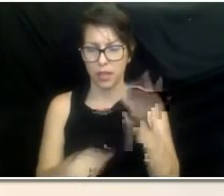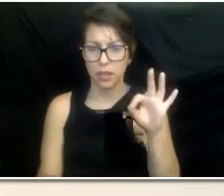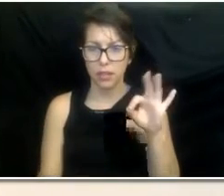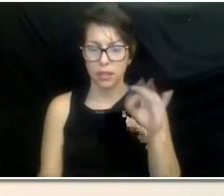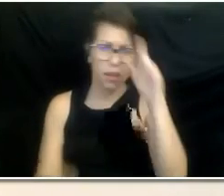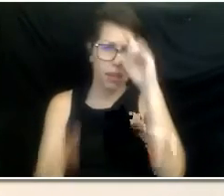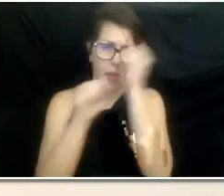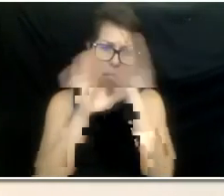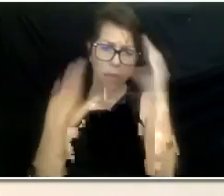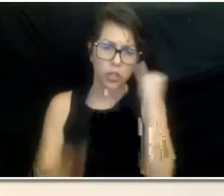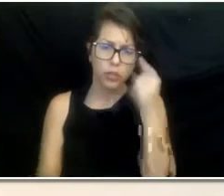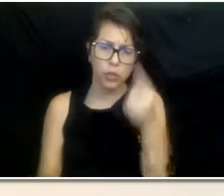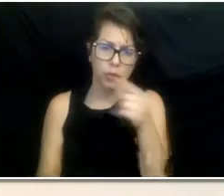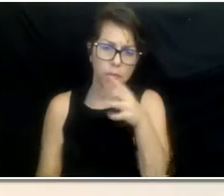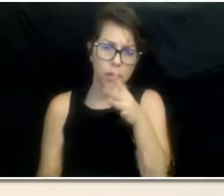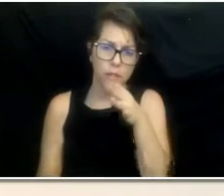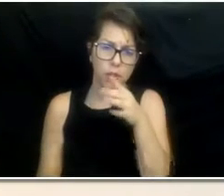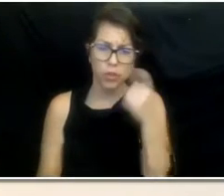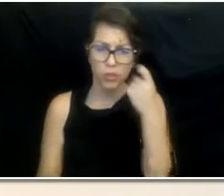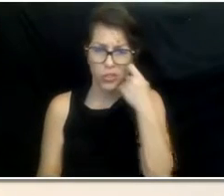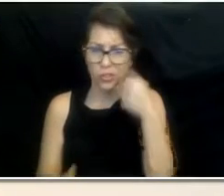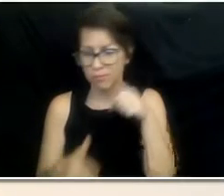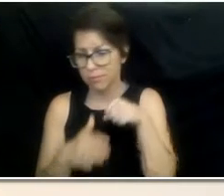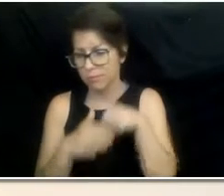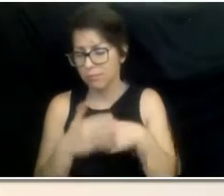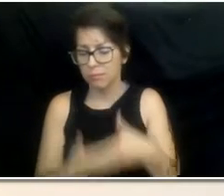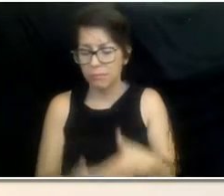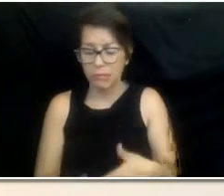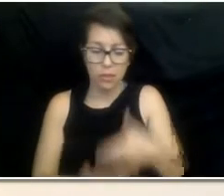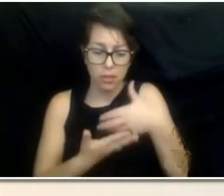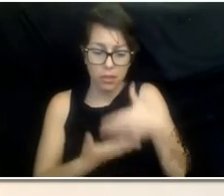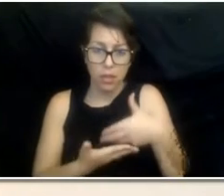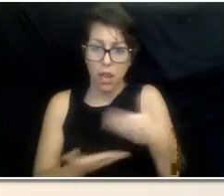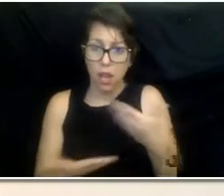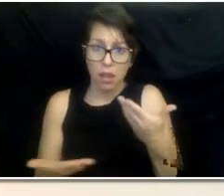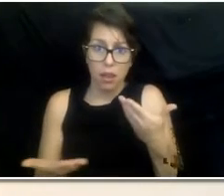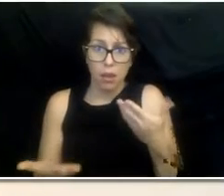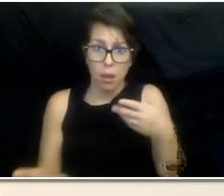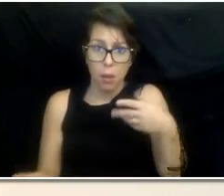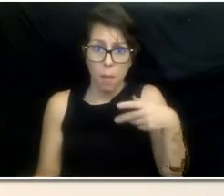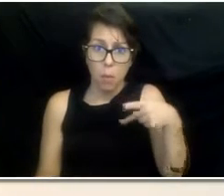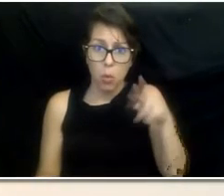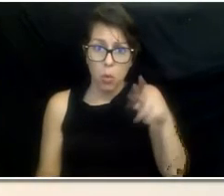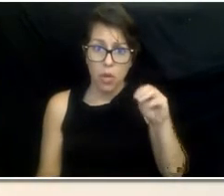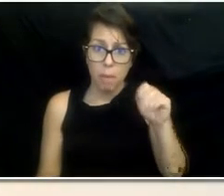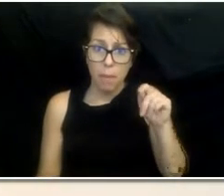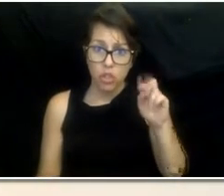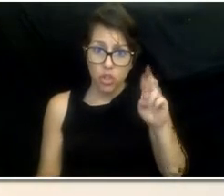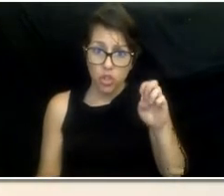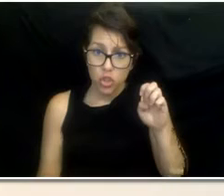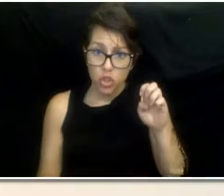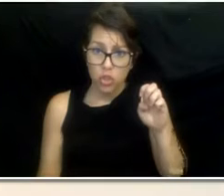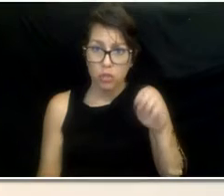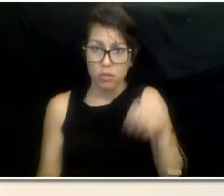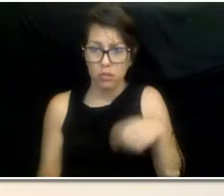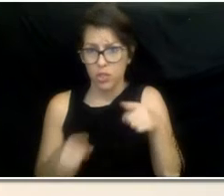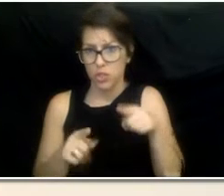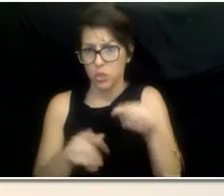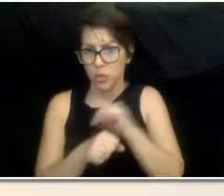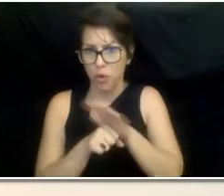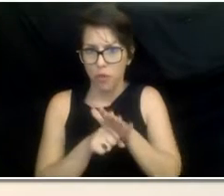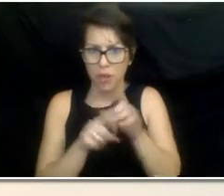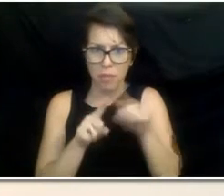safe imagine if you are a mother mother and you have a child and you are in the process of trying to escape from an abusive